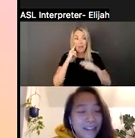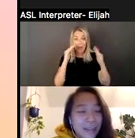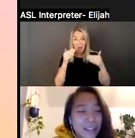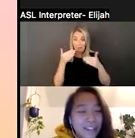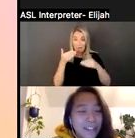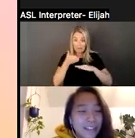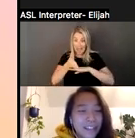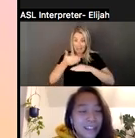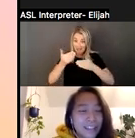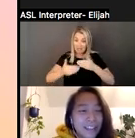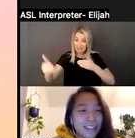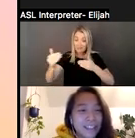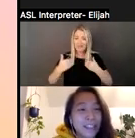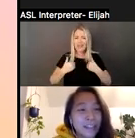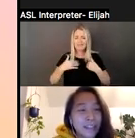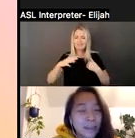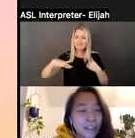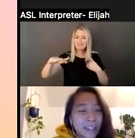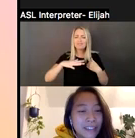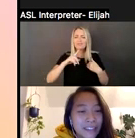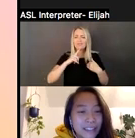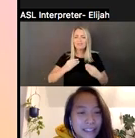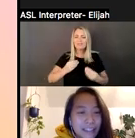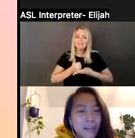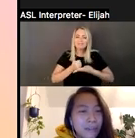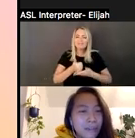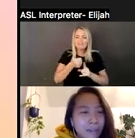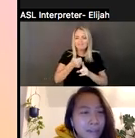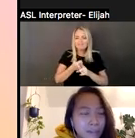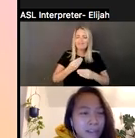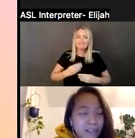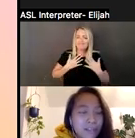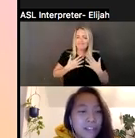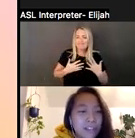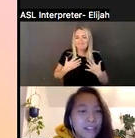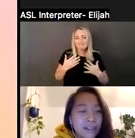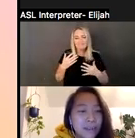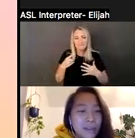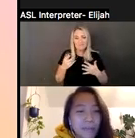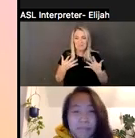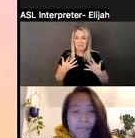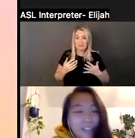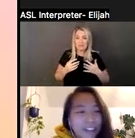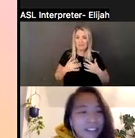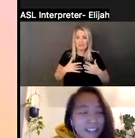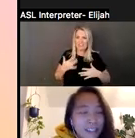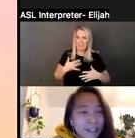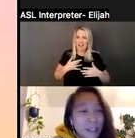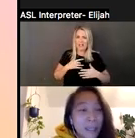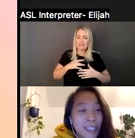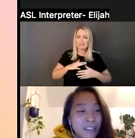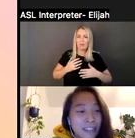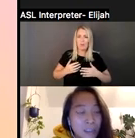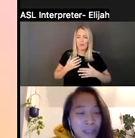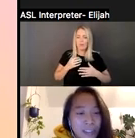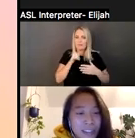have space to nourish yourselves, your bodies, as you're moving through some of the stuff that's come up that was like